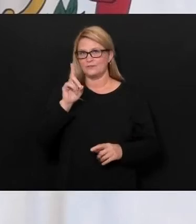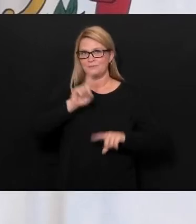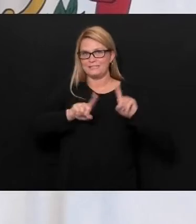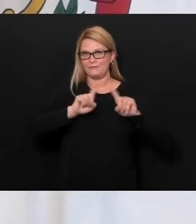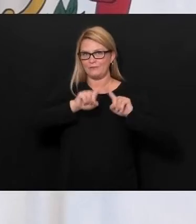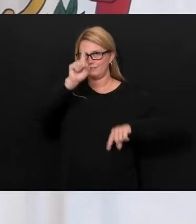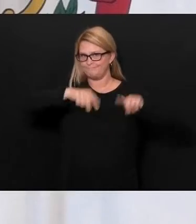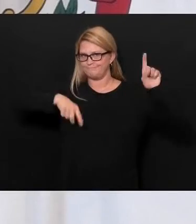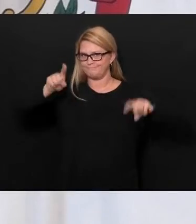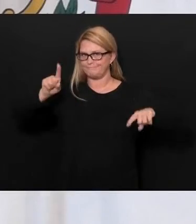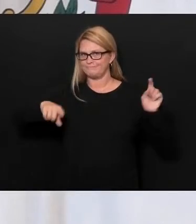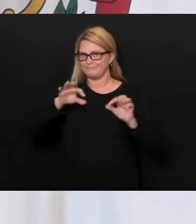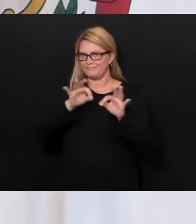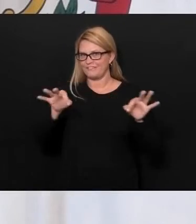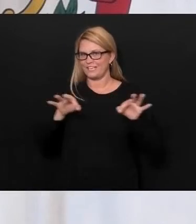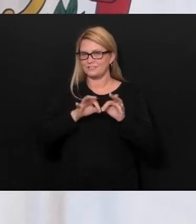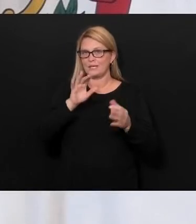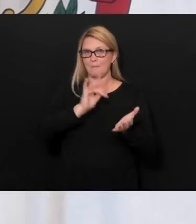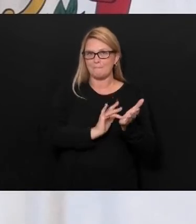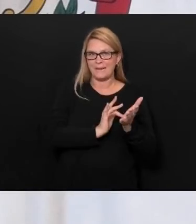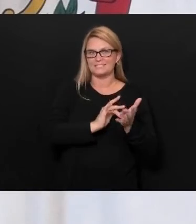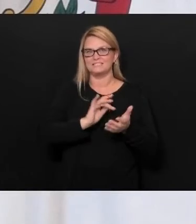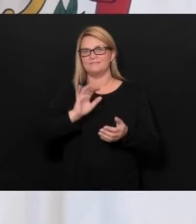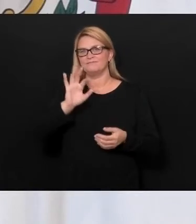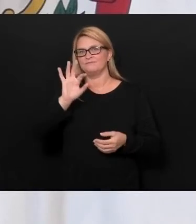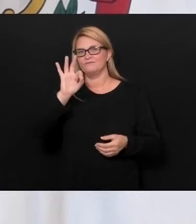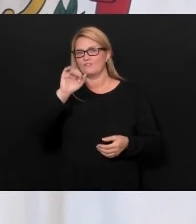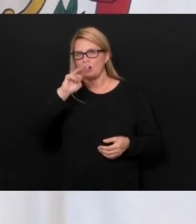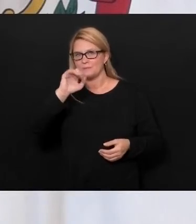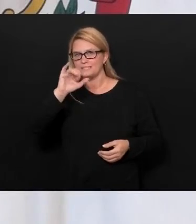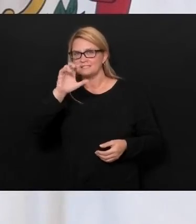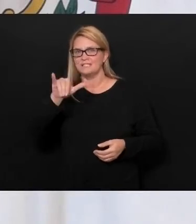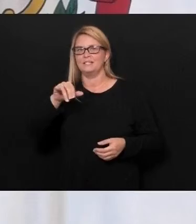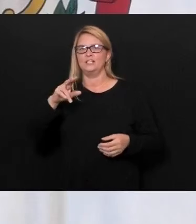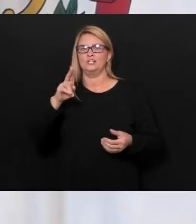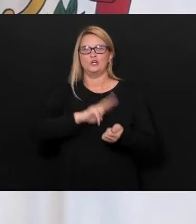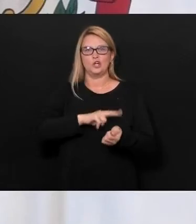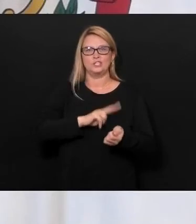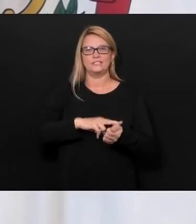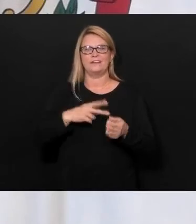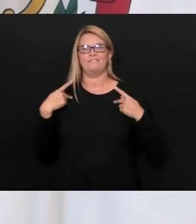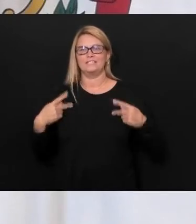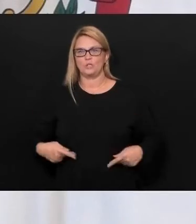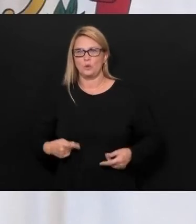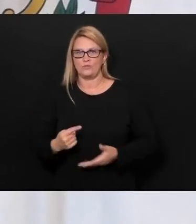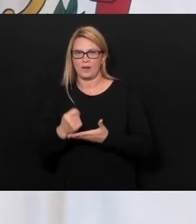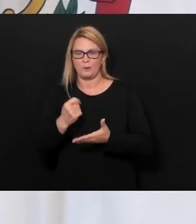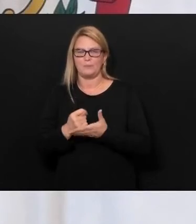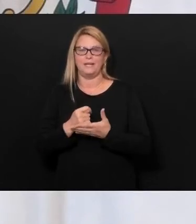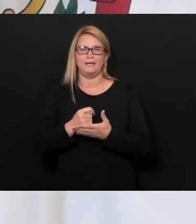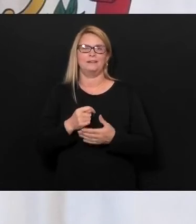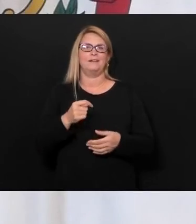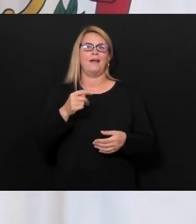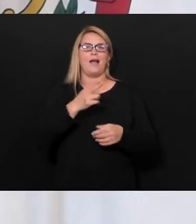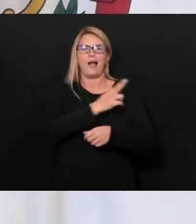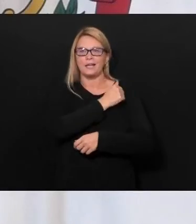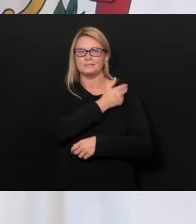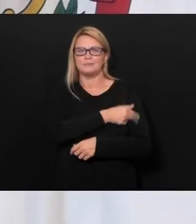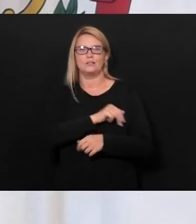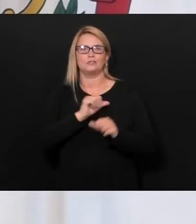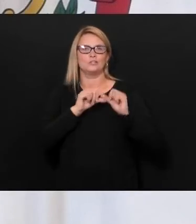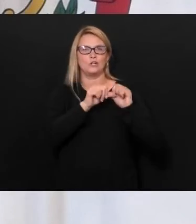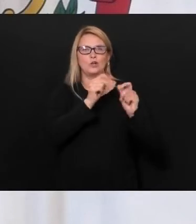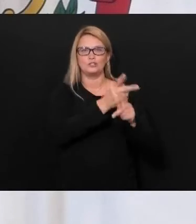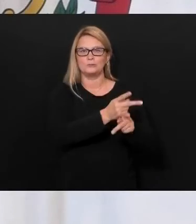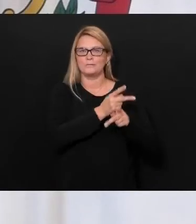fields, including medicine, pharmacy, nursing, physical therapy, public health, hospitals, and long-term care. And the letter basically